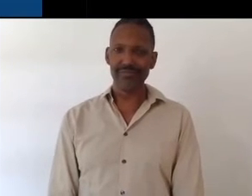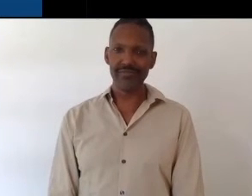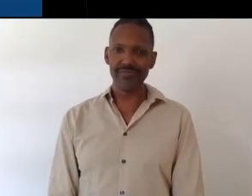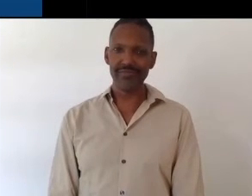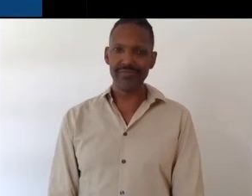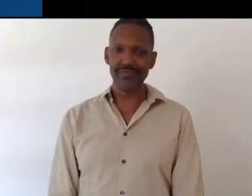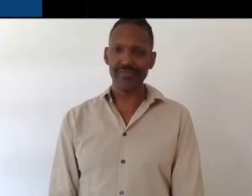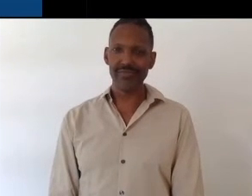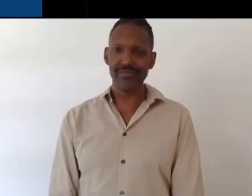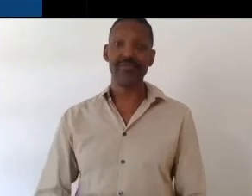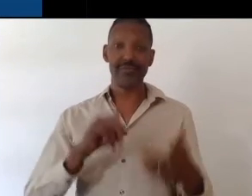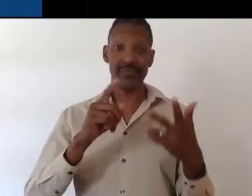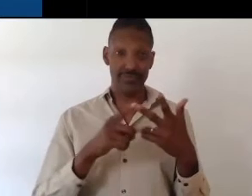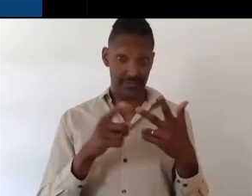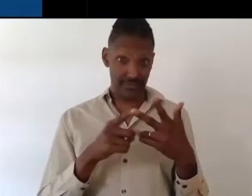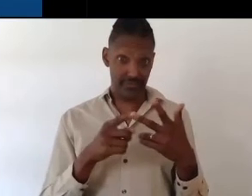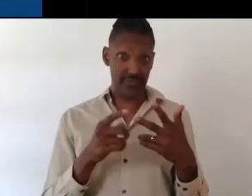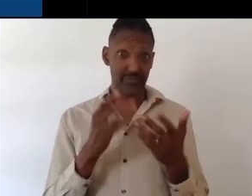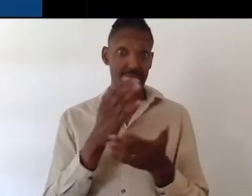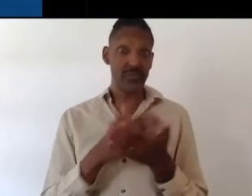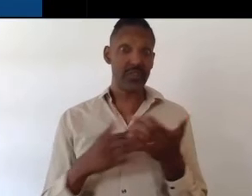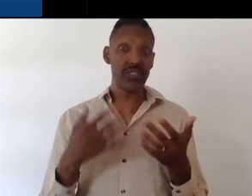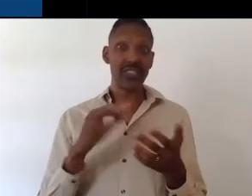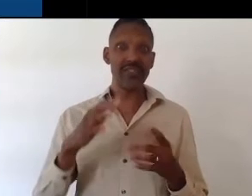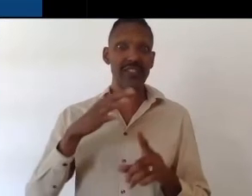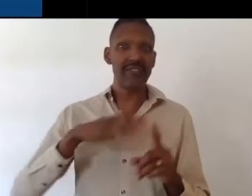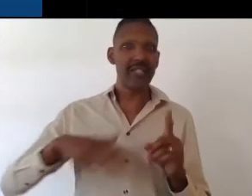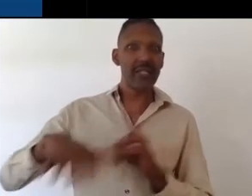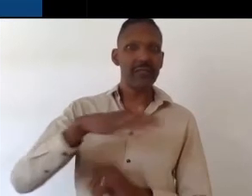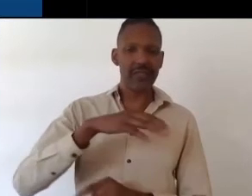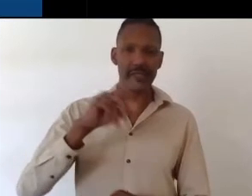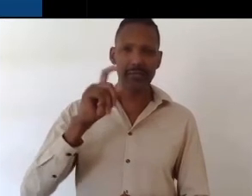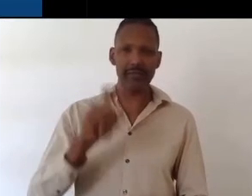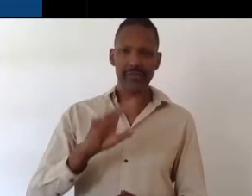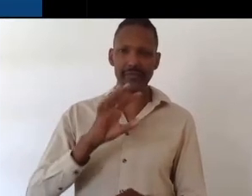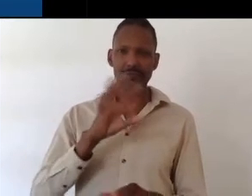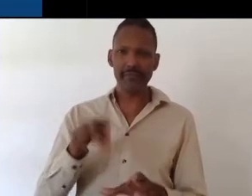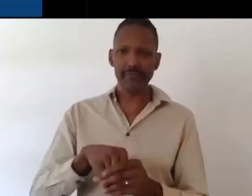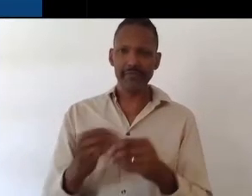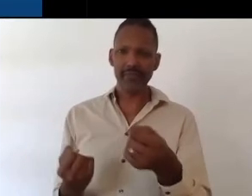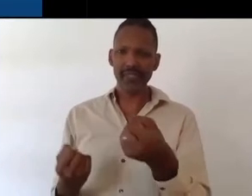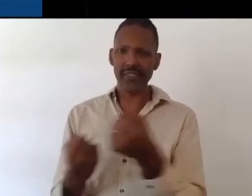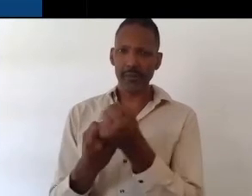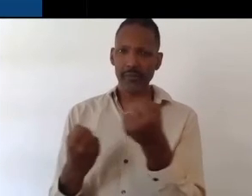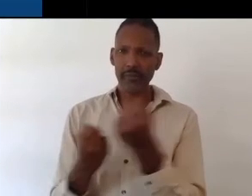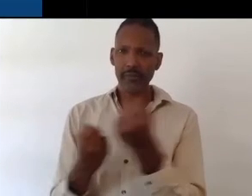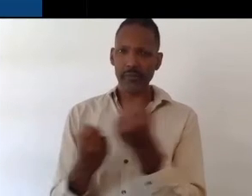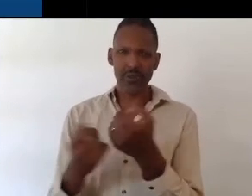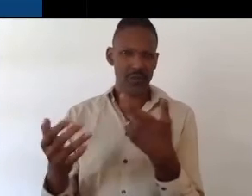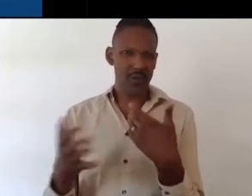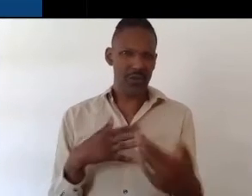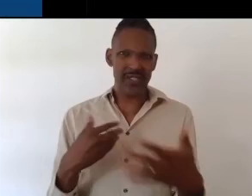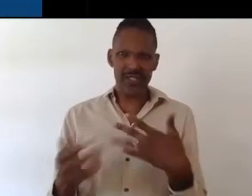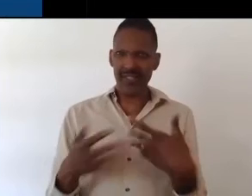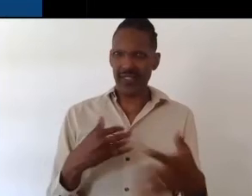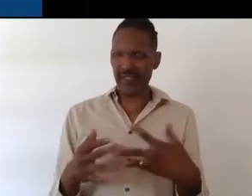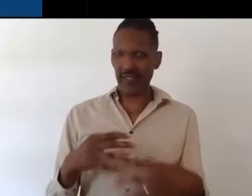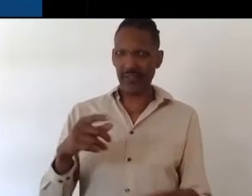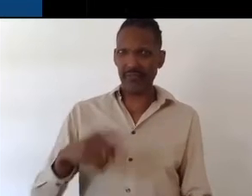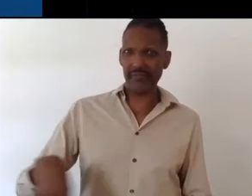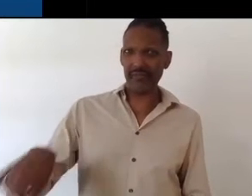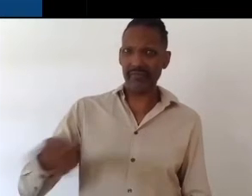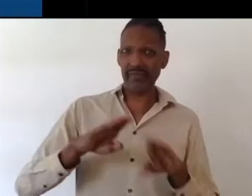curriculum you're using. So any evidence-based practices with respect to peer modeling, with